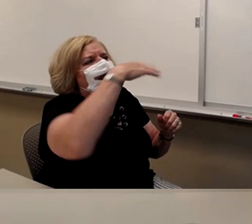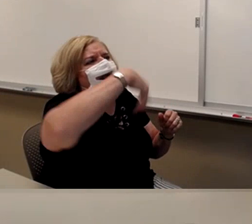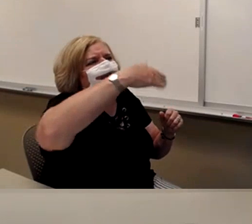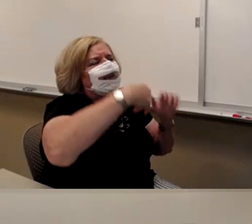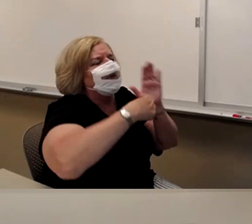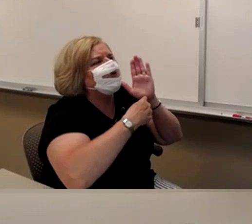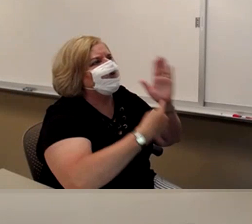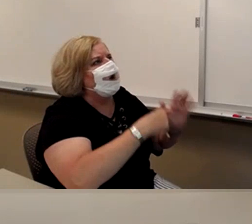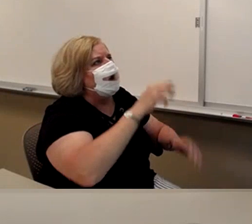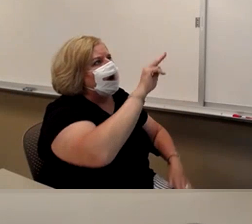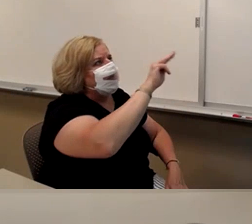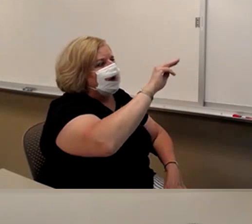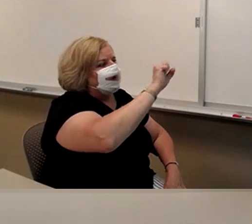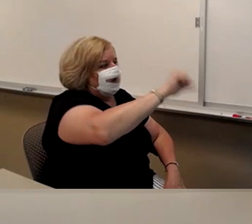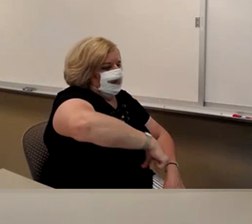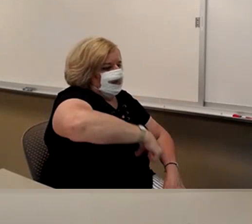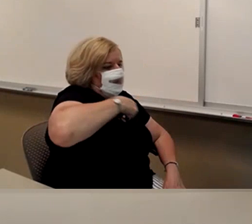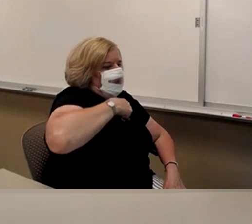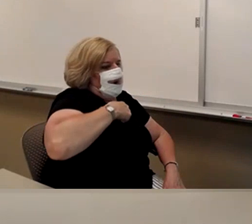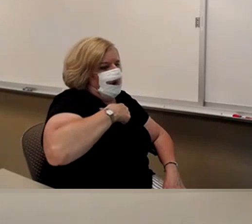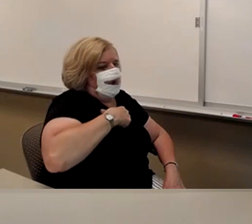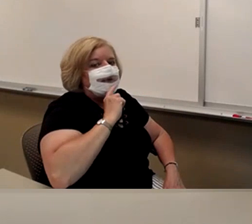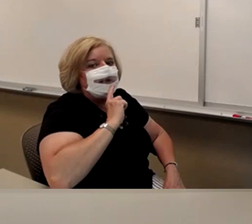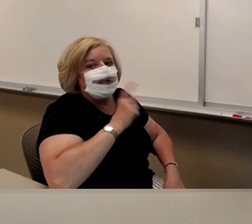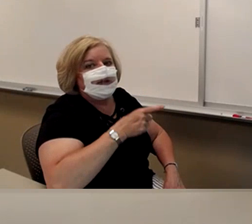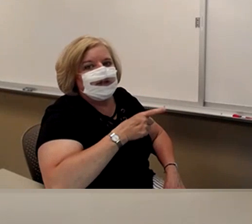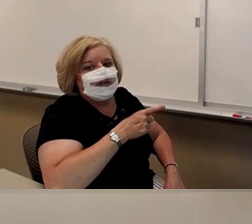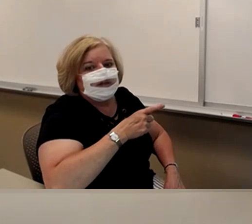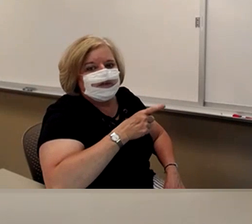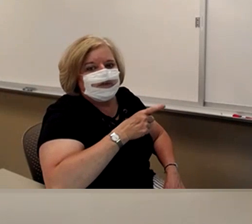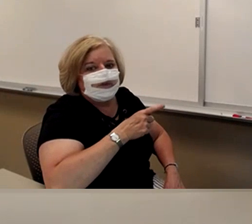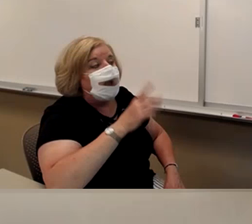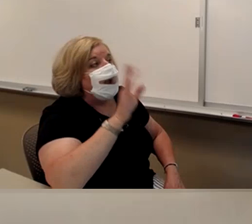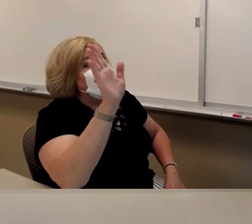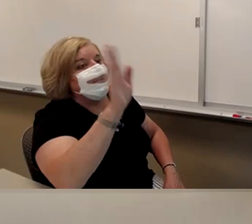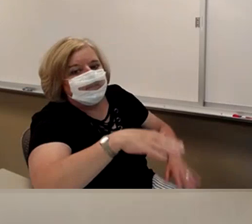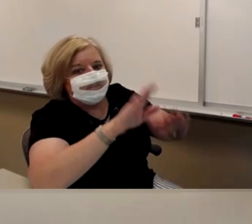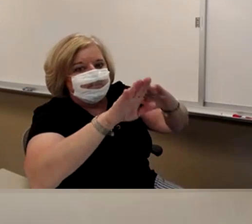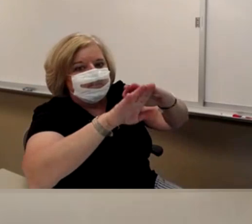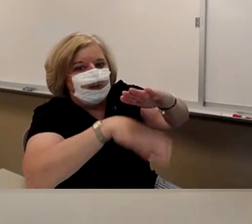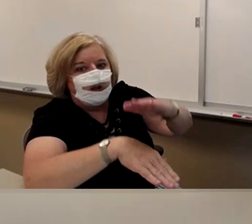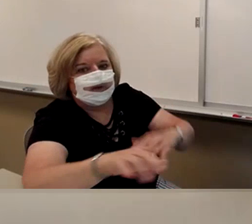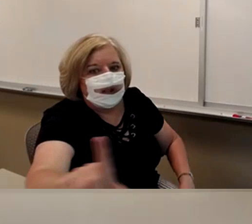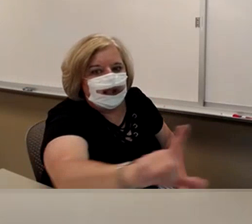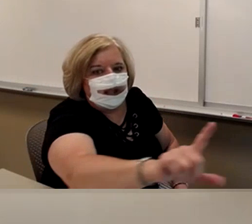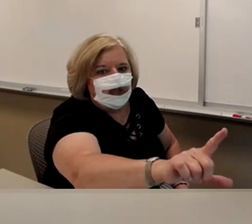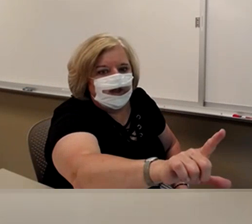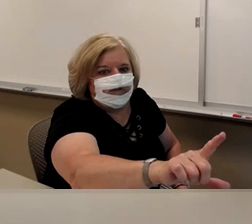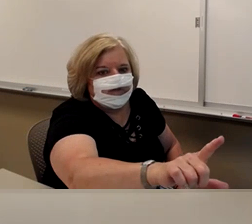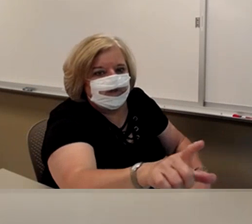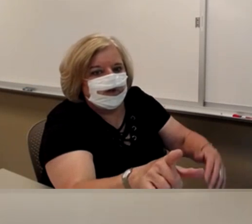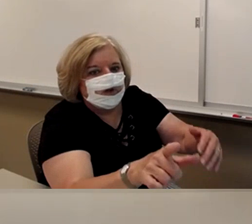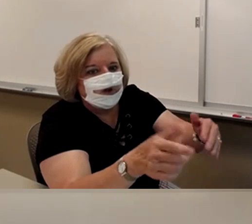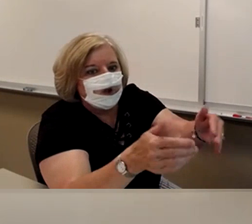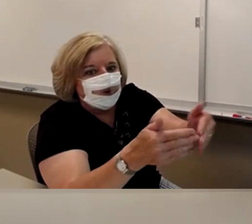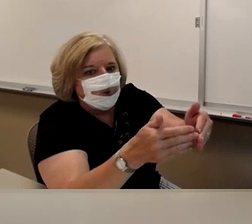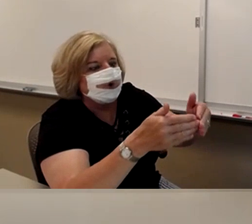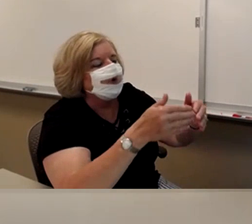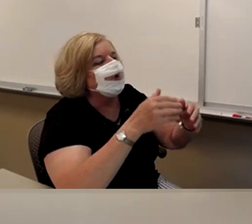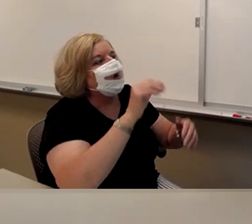super proud and excited about is the app. So if you look in the bottom left corner above Help, there's an apps